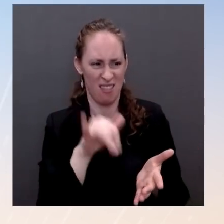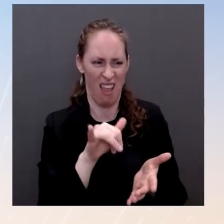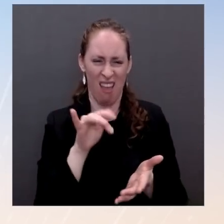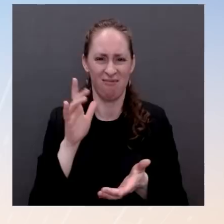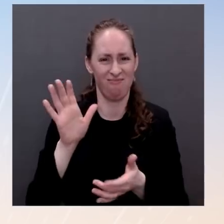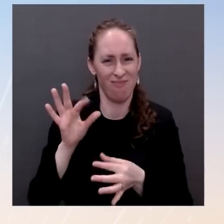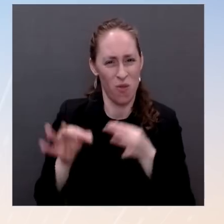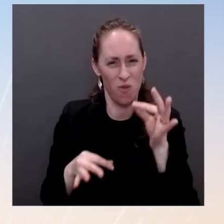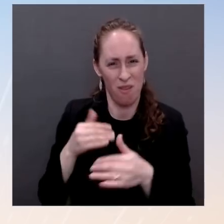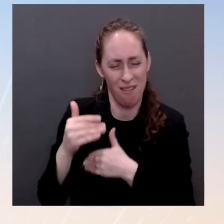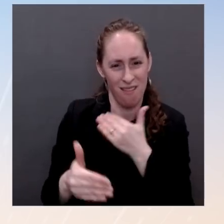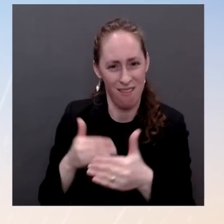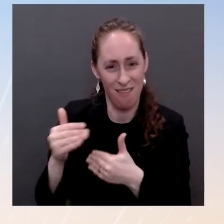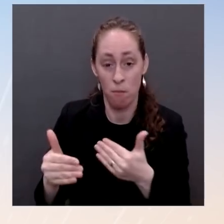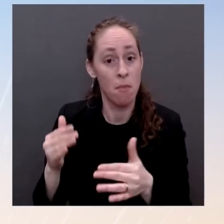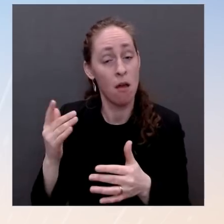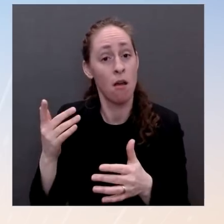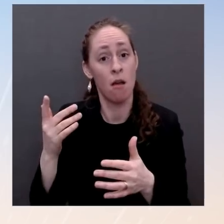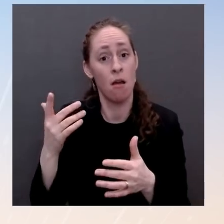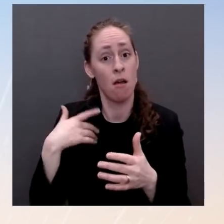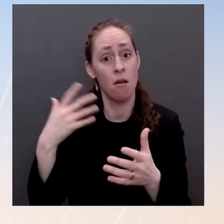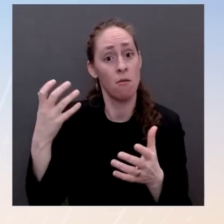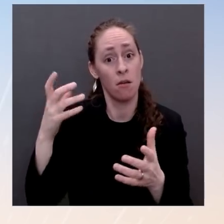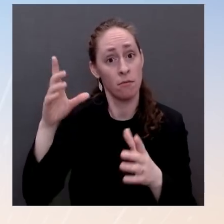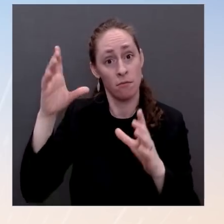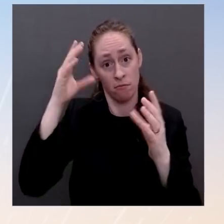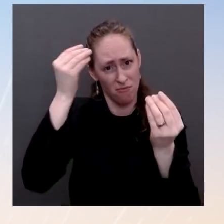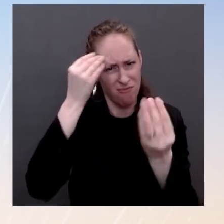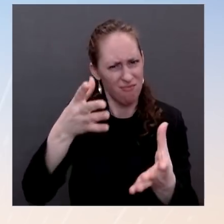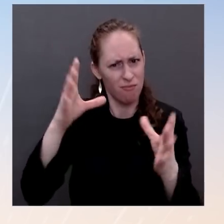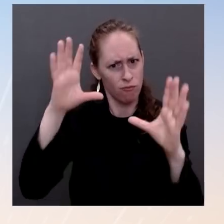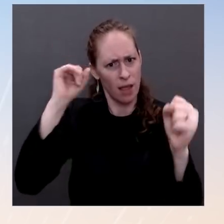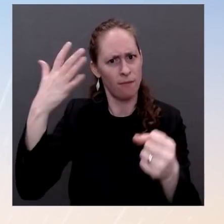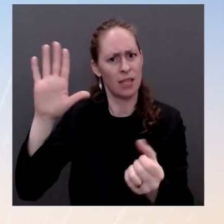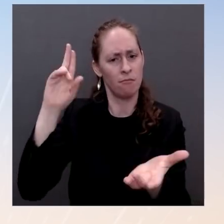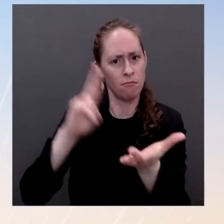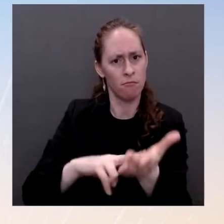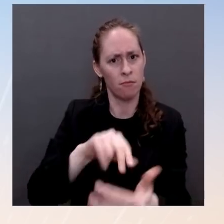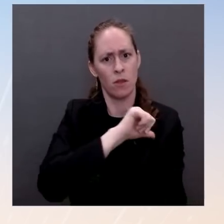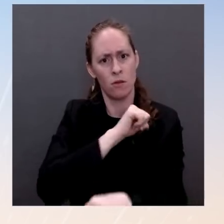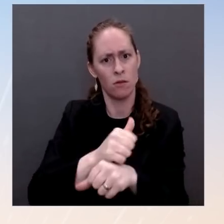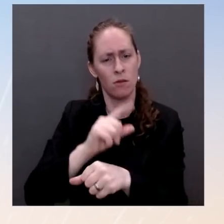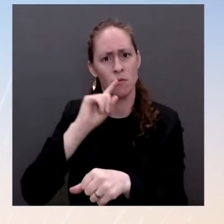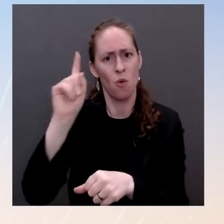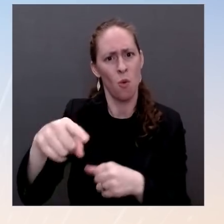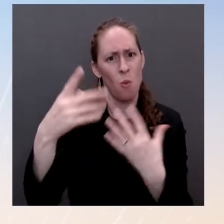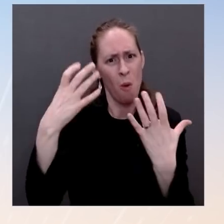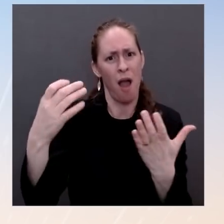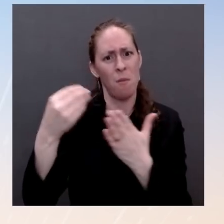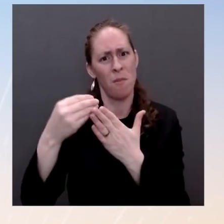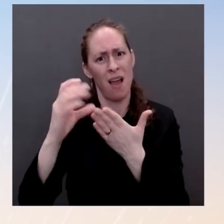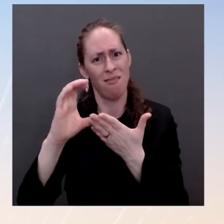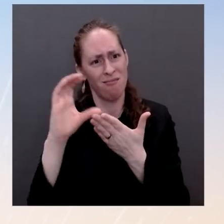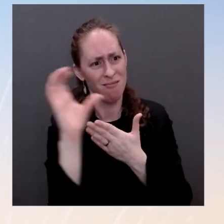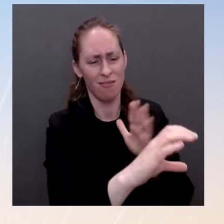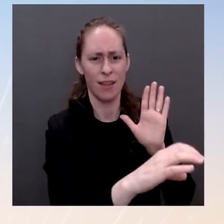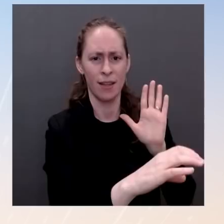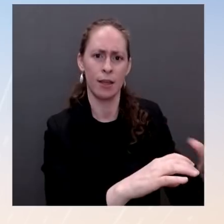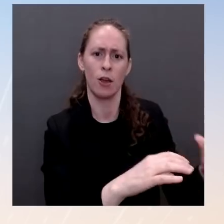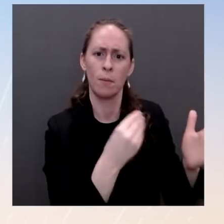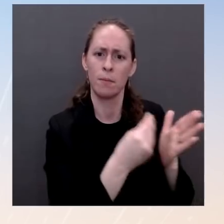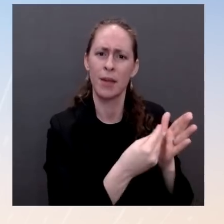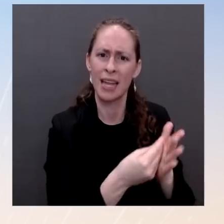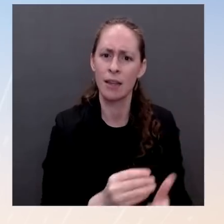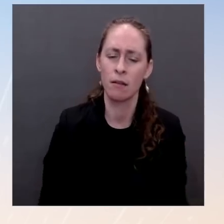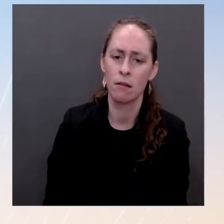to try to provide some of this funding to the Afghan people. When will that happen? The courts have to rule in order for it to